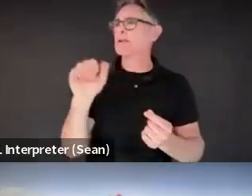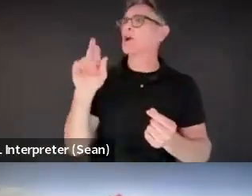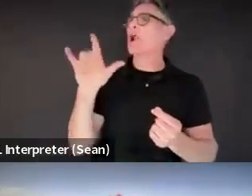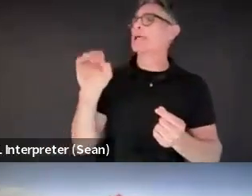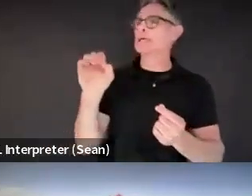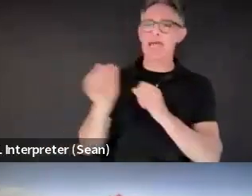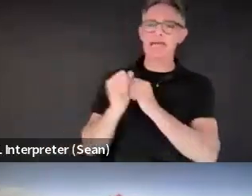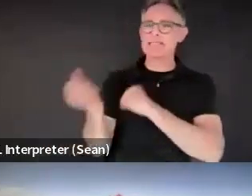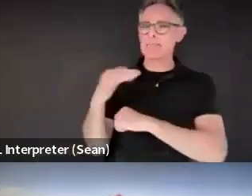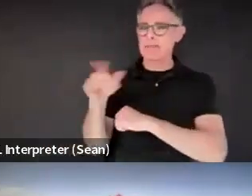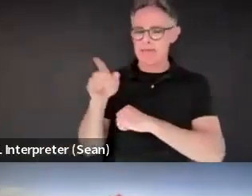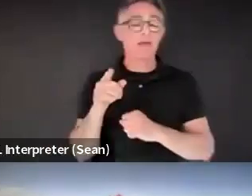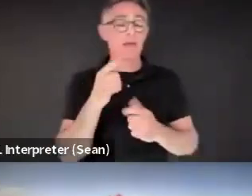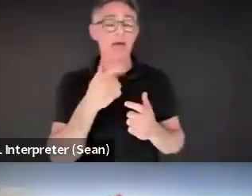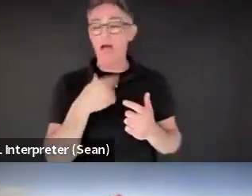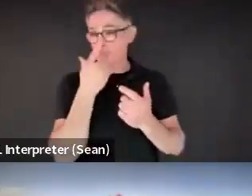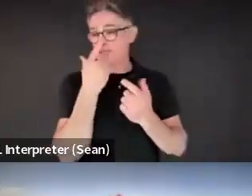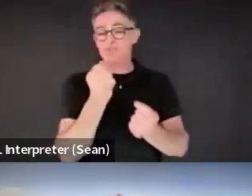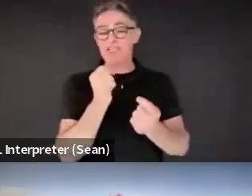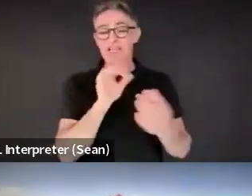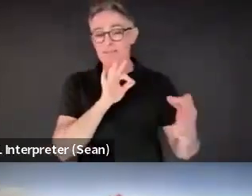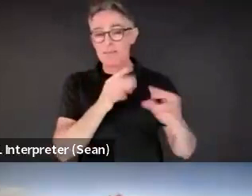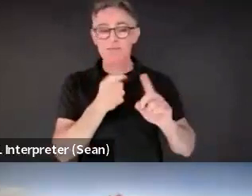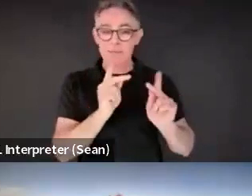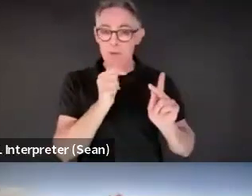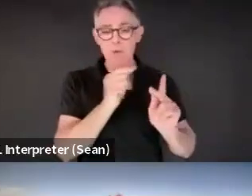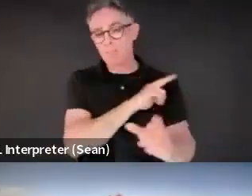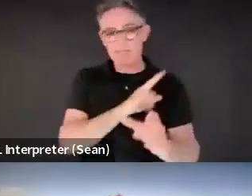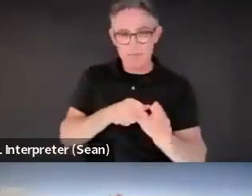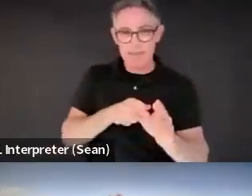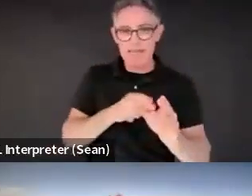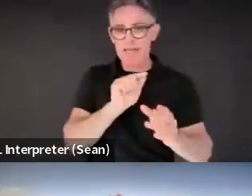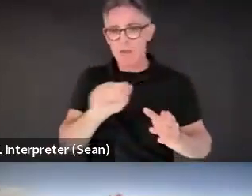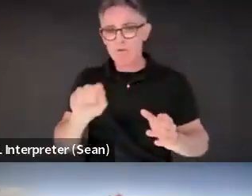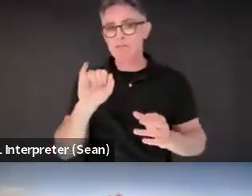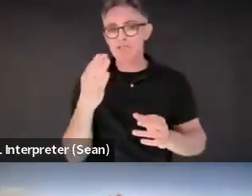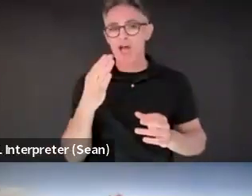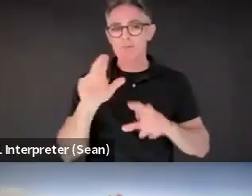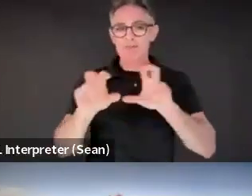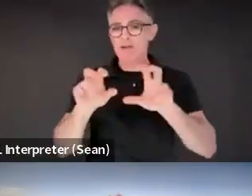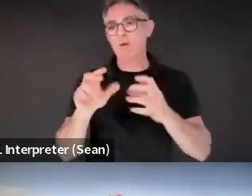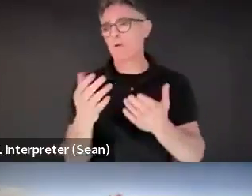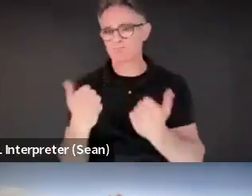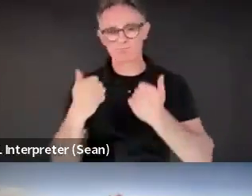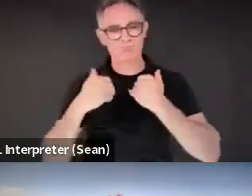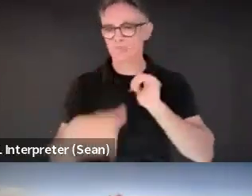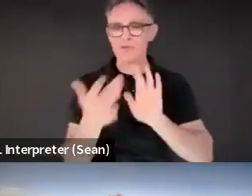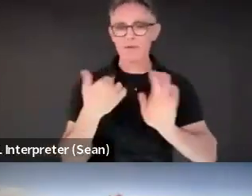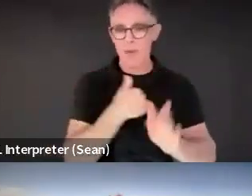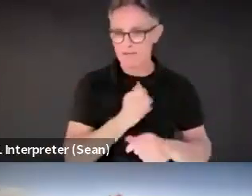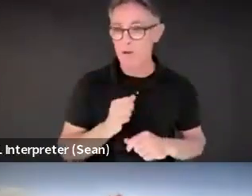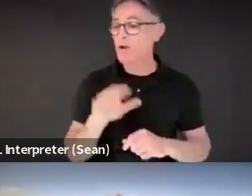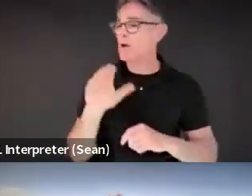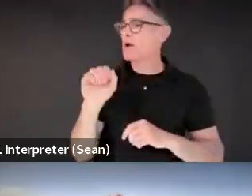Yeah, just very interested in that feedback from folks that participated in those job fairs. So please don't hesitate to reach out to us. And Carly, did you